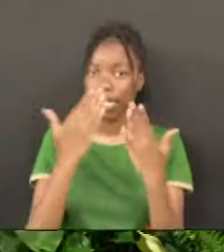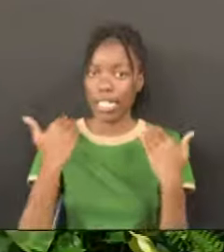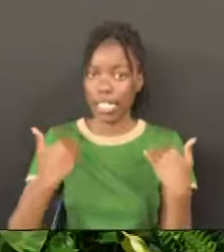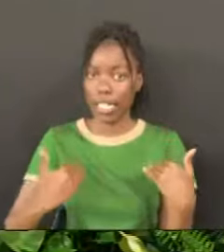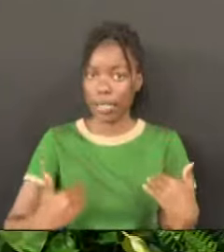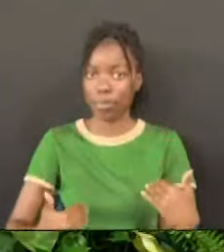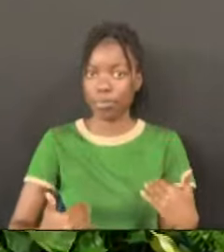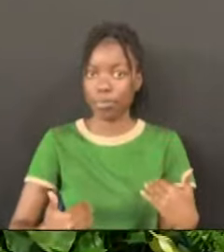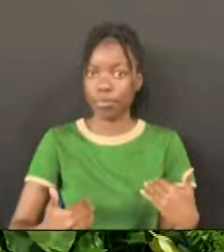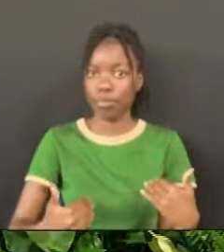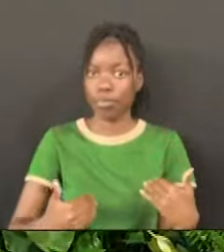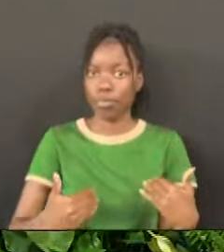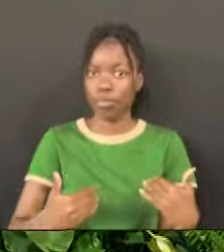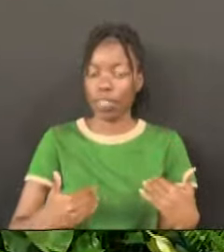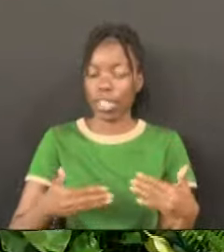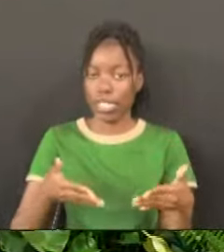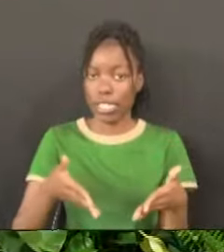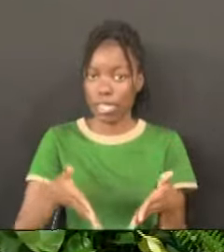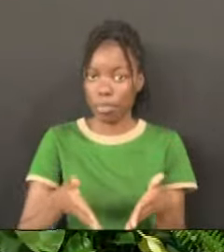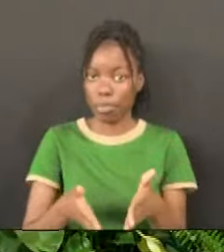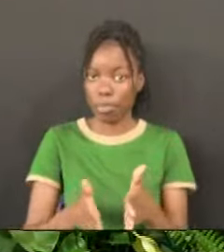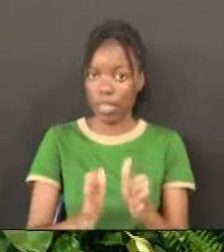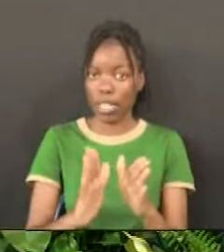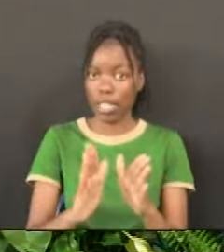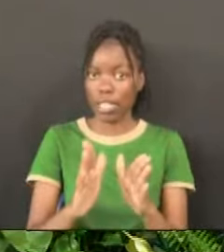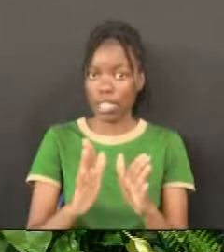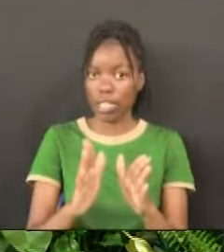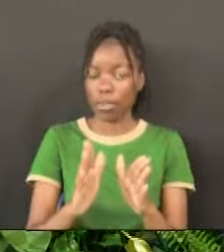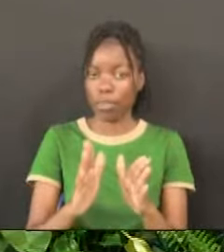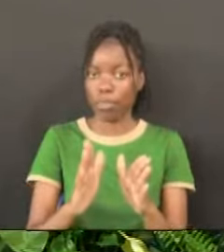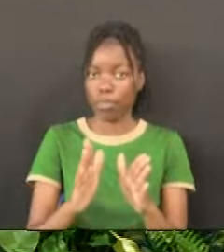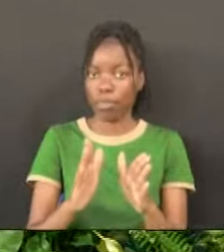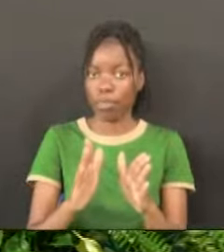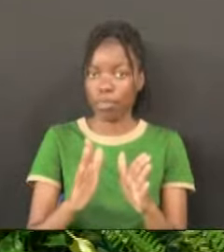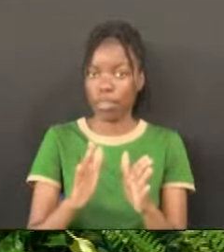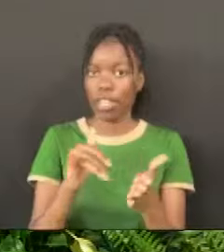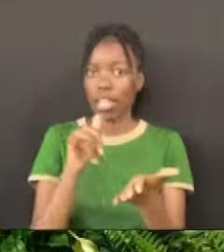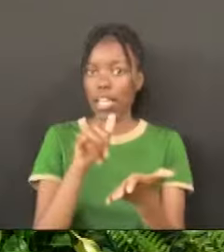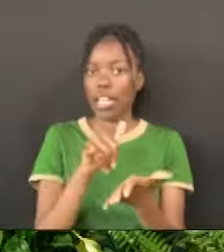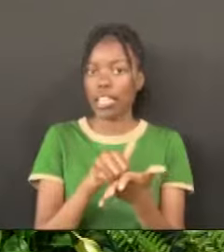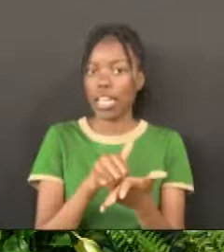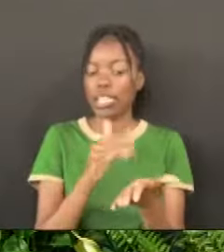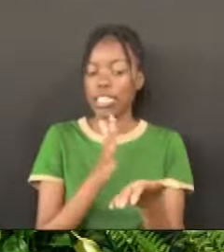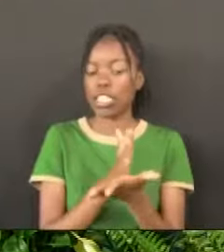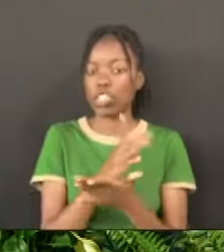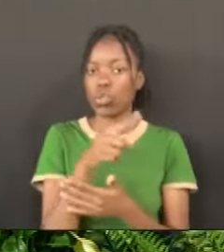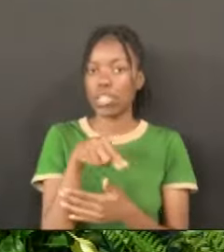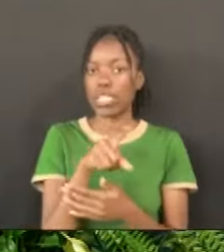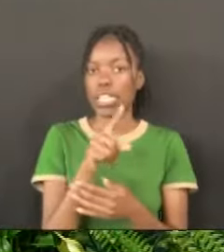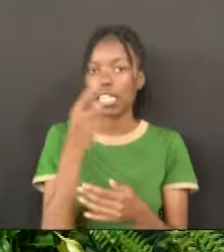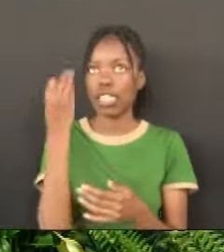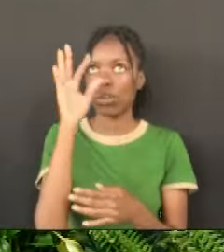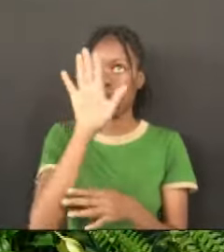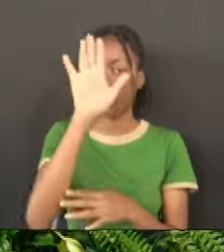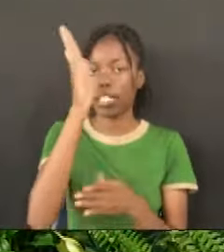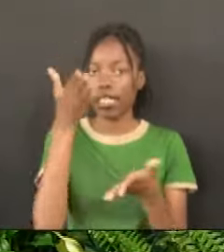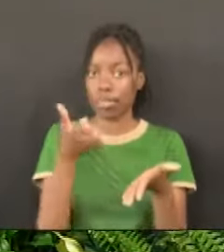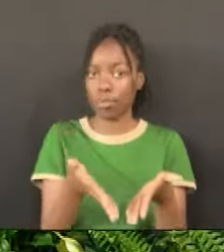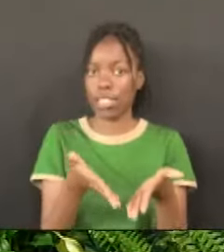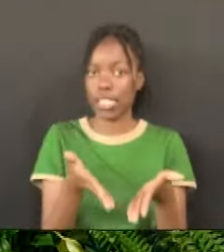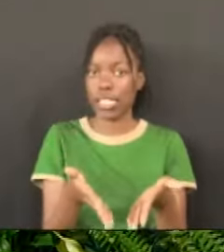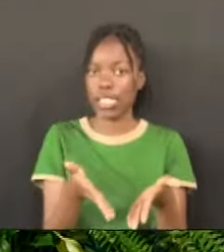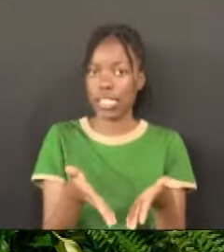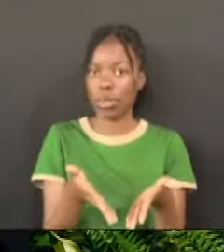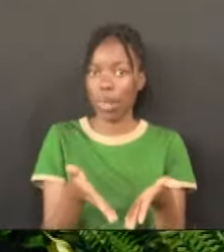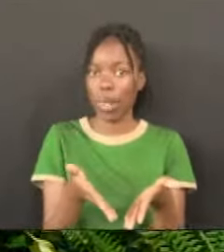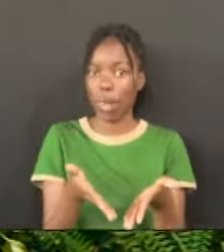the power that ensures us of His presence. And therefore, it